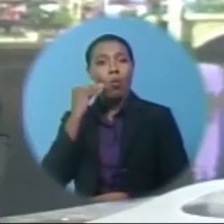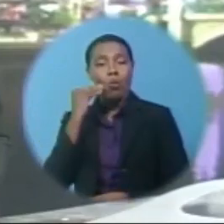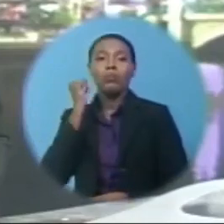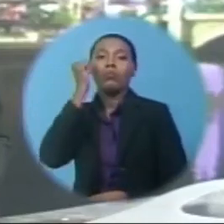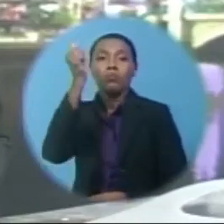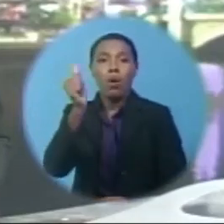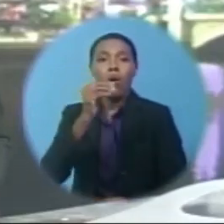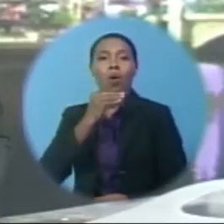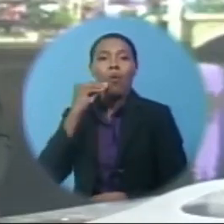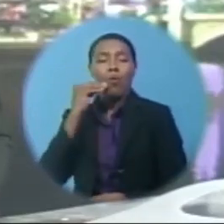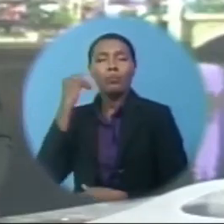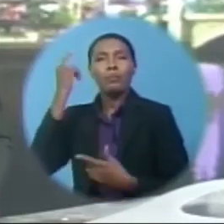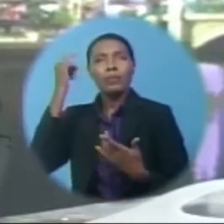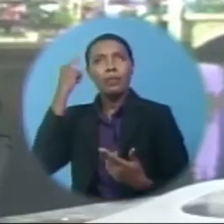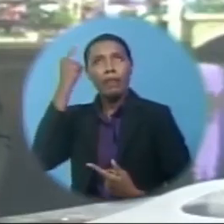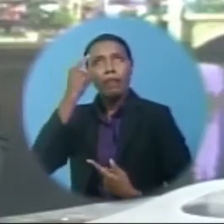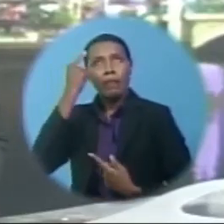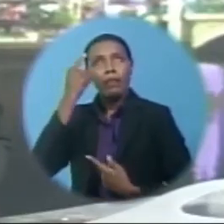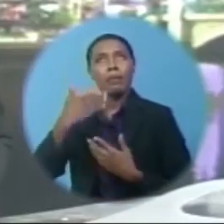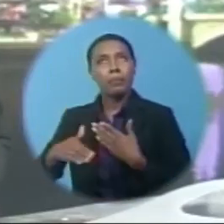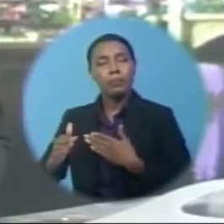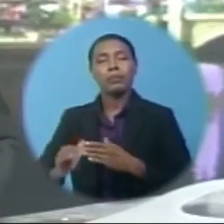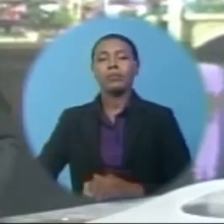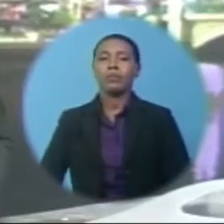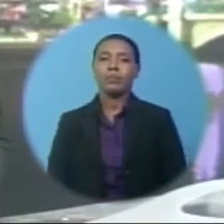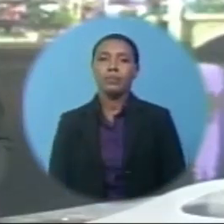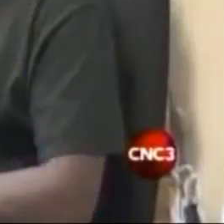tomorrow to rest and reflect.